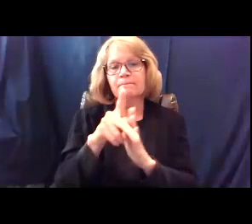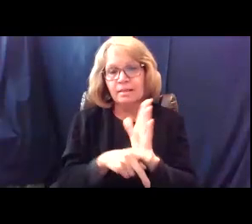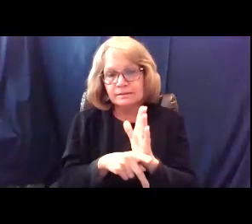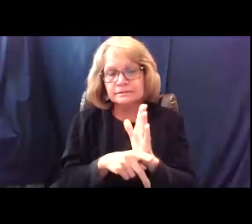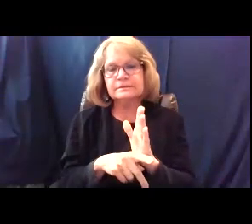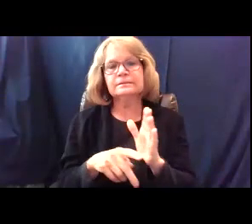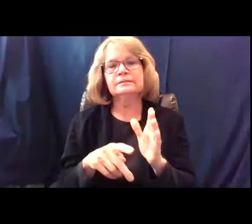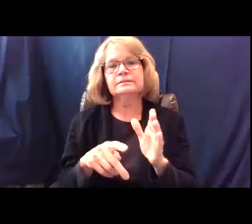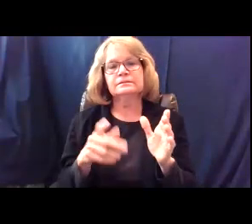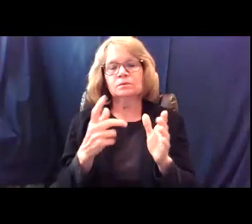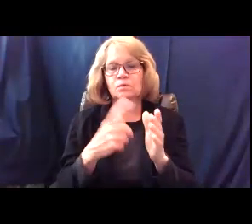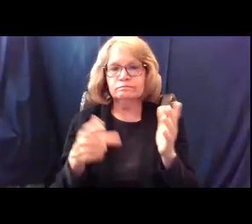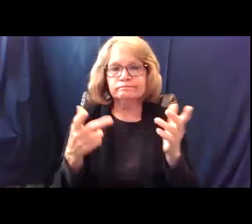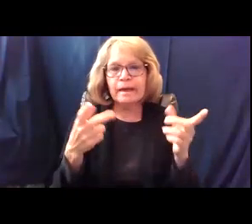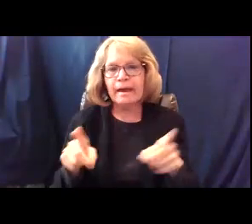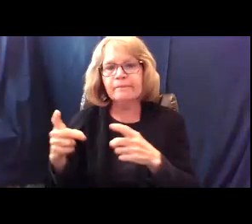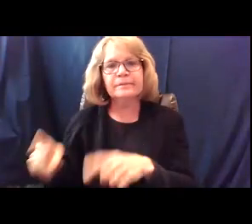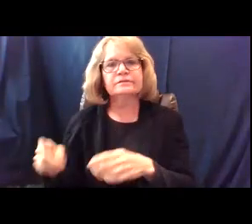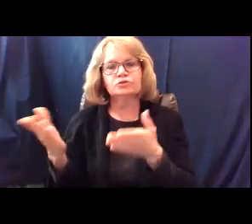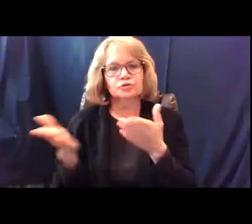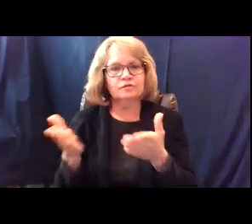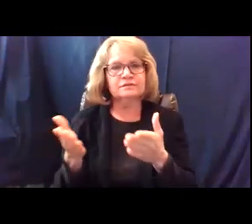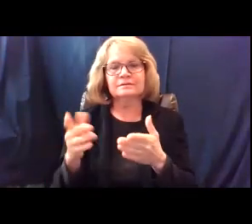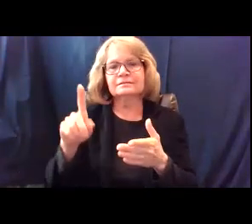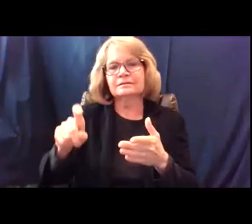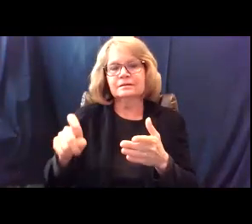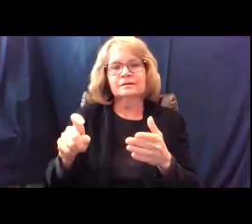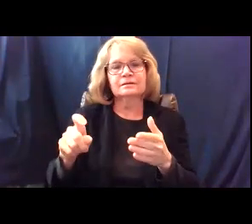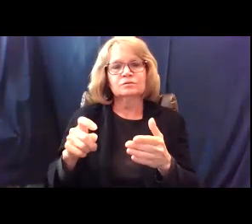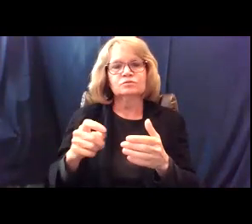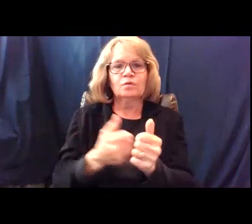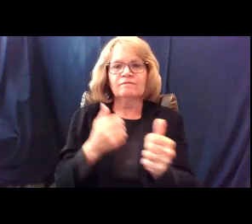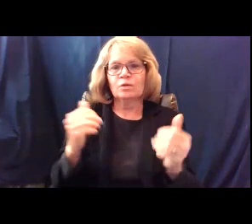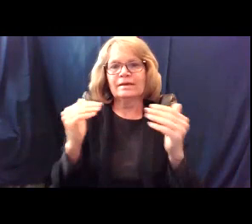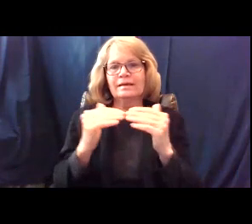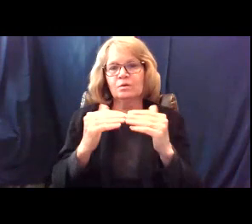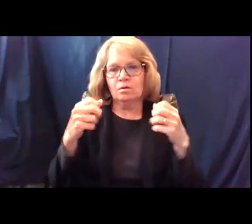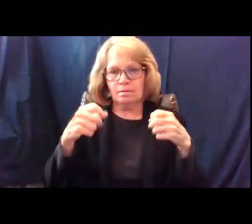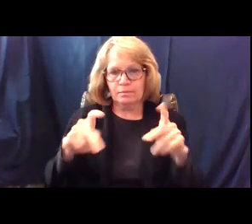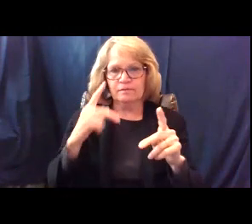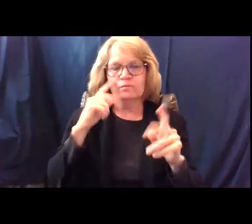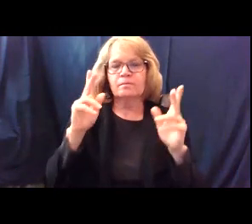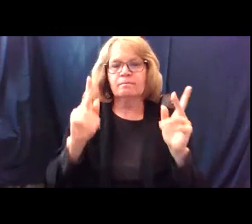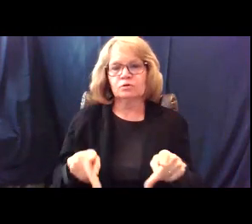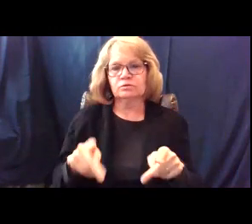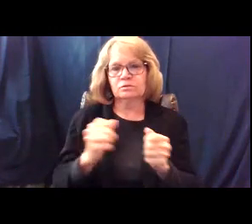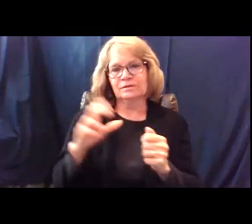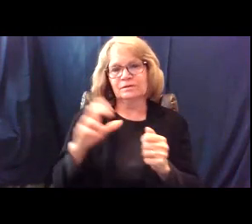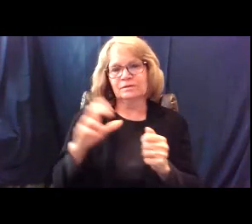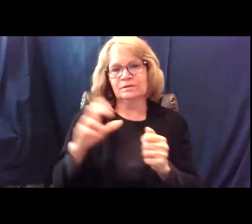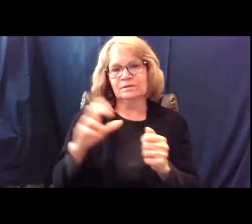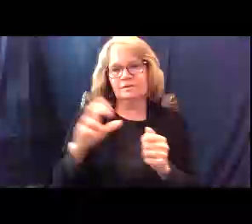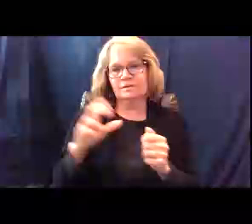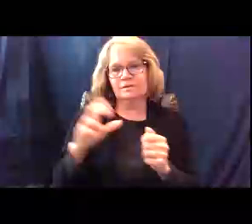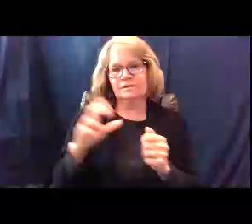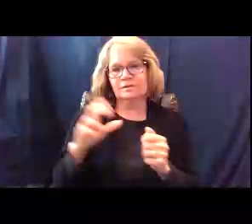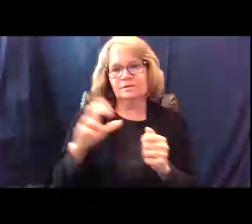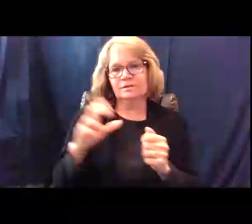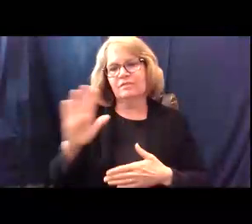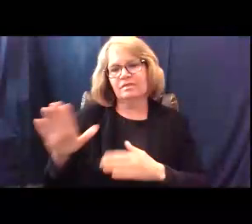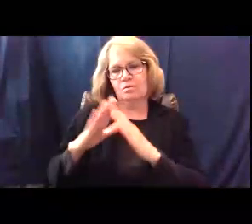and services necessary to afford equal opportunity for a person with a disability to use and enjoy